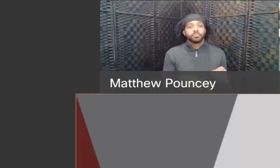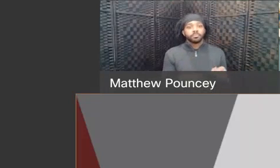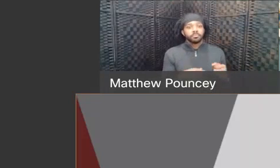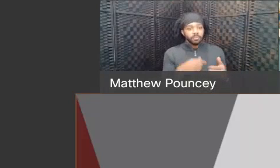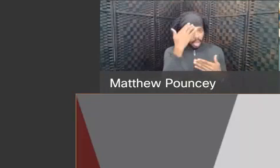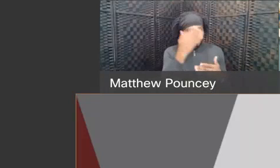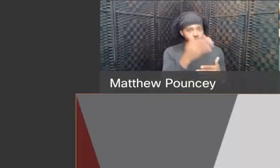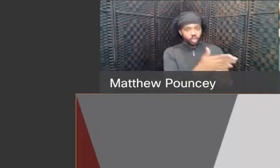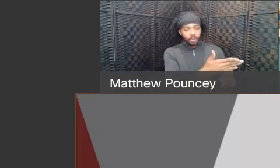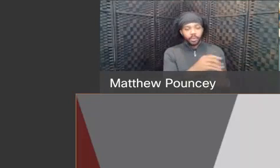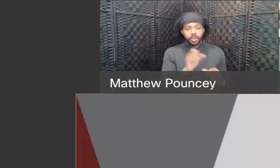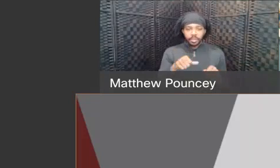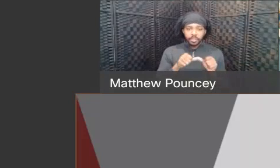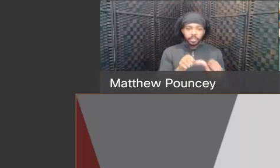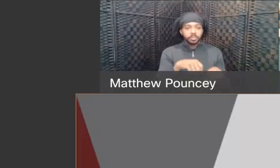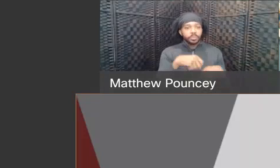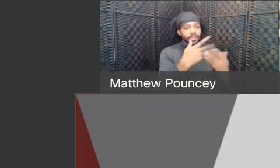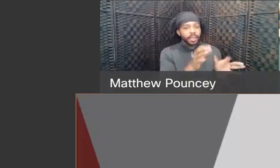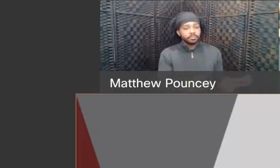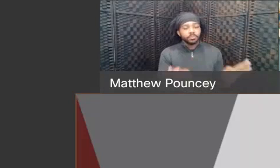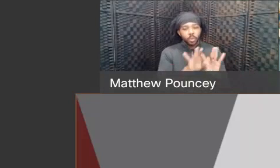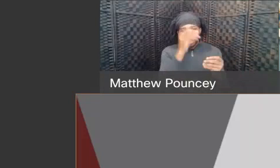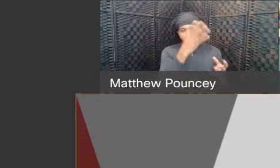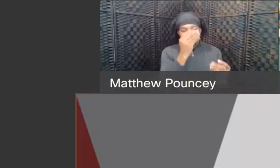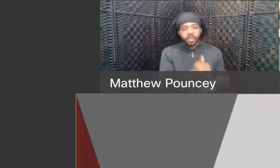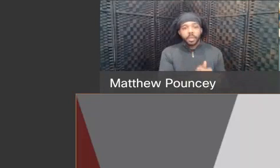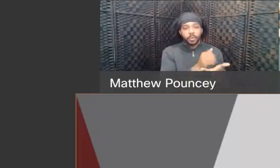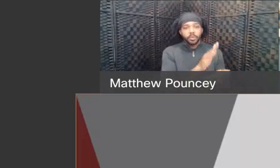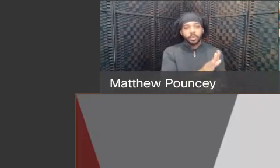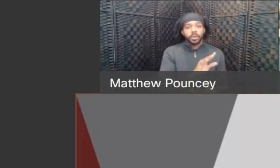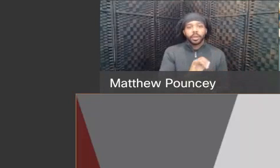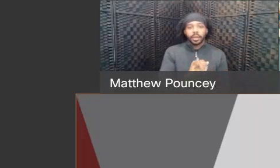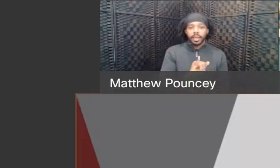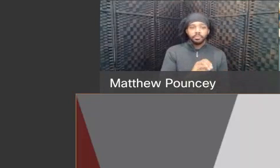provide critical information that will help your IPC program remain